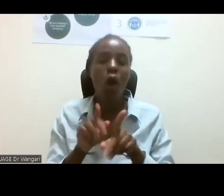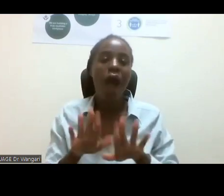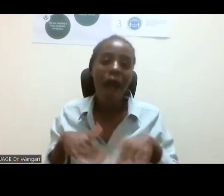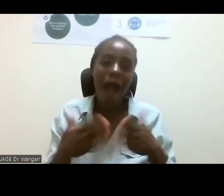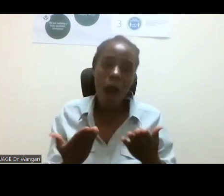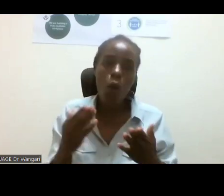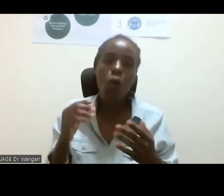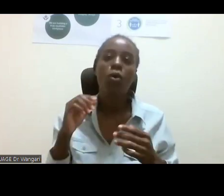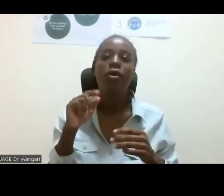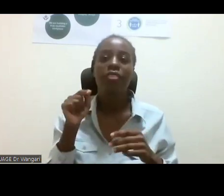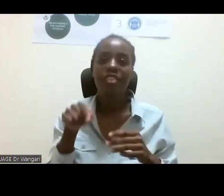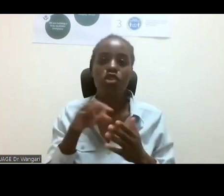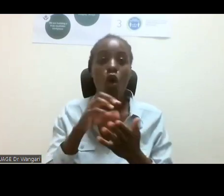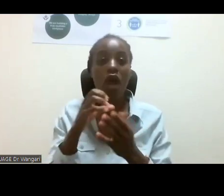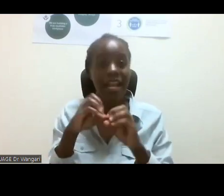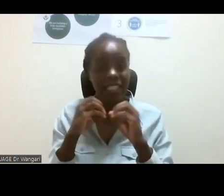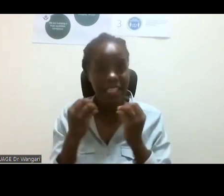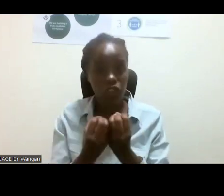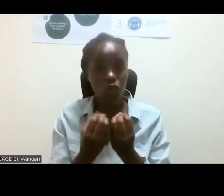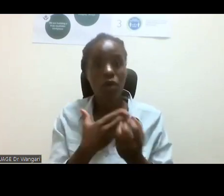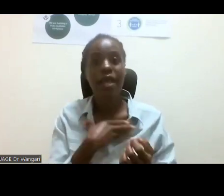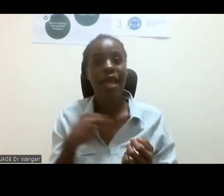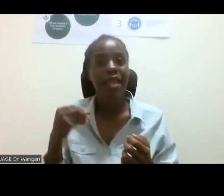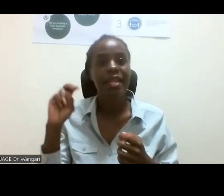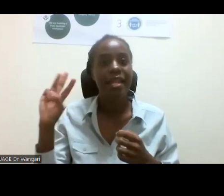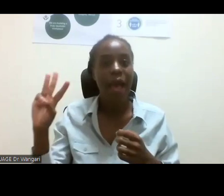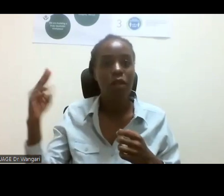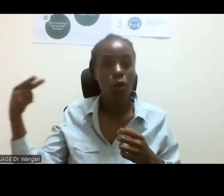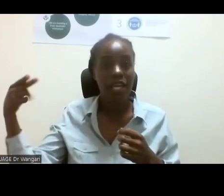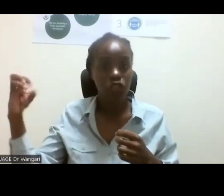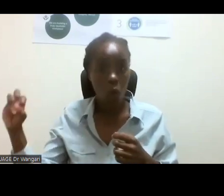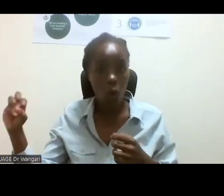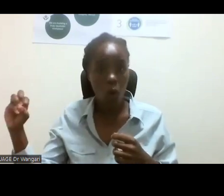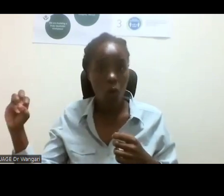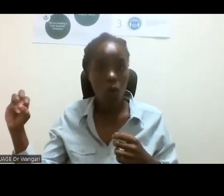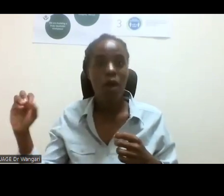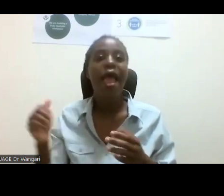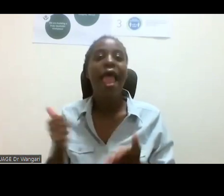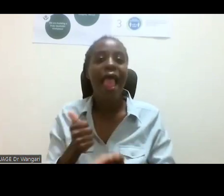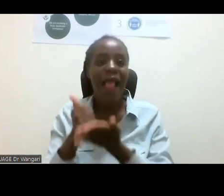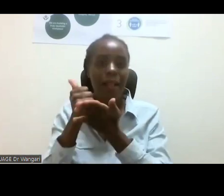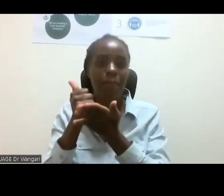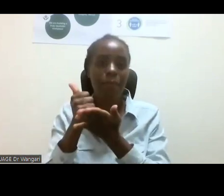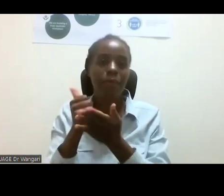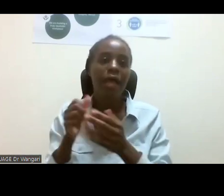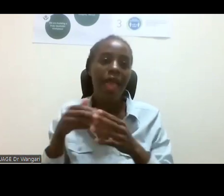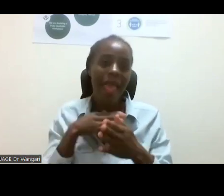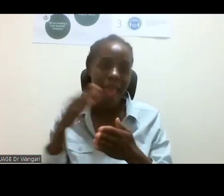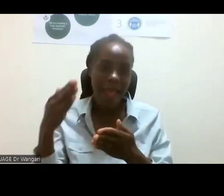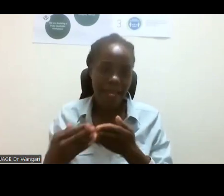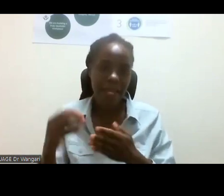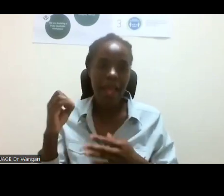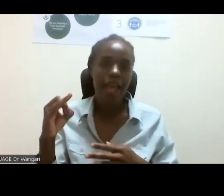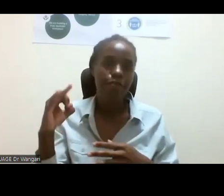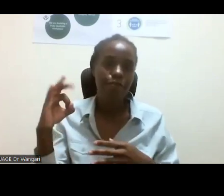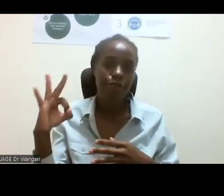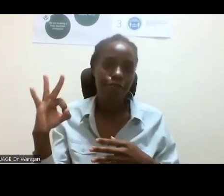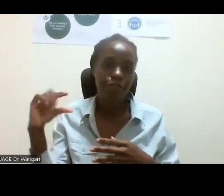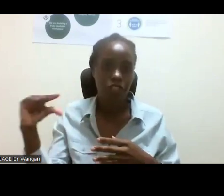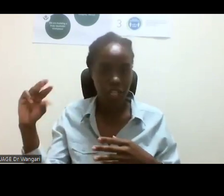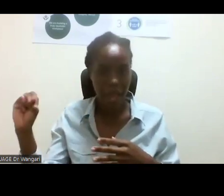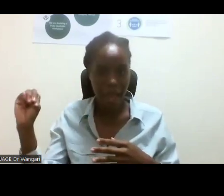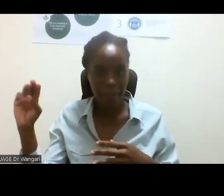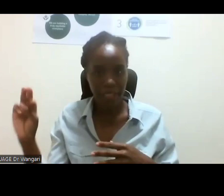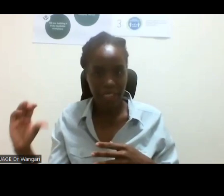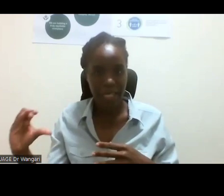Organization, WHO, are engaging health practitioners in ending FGMC. and have an opportunity to listen to